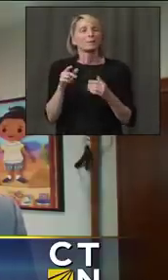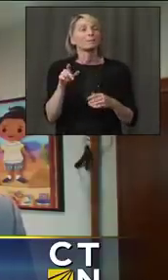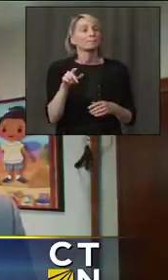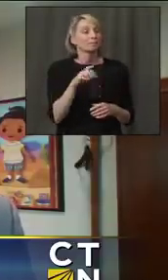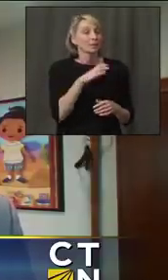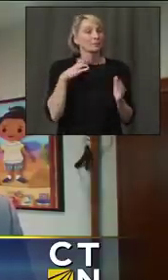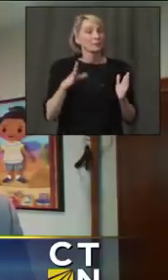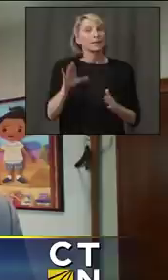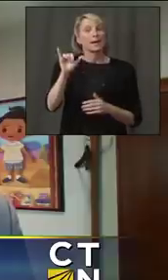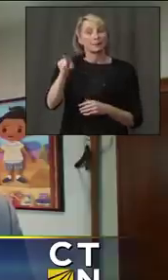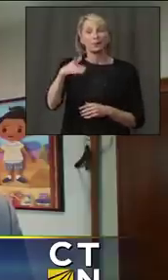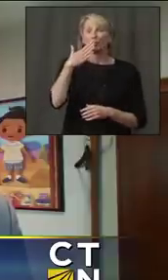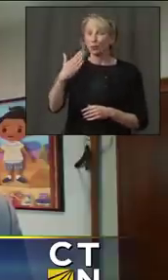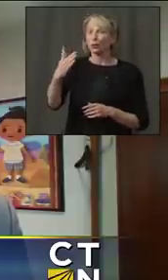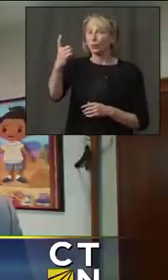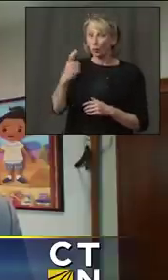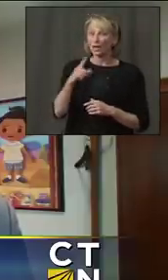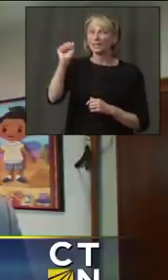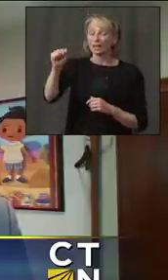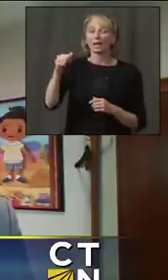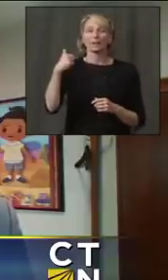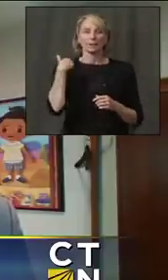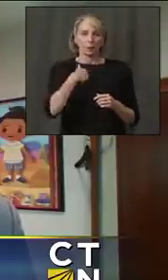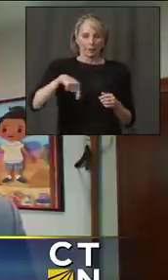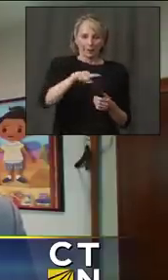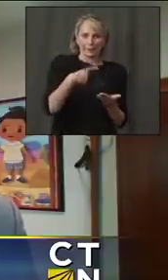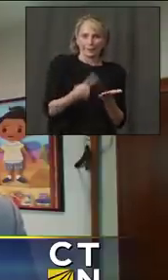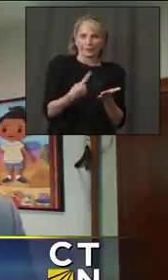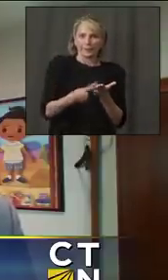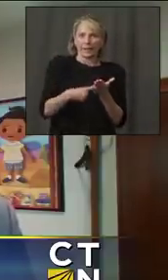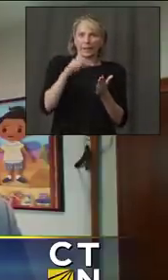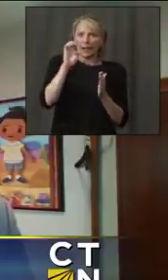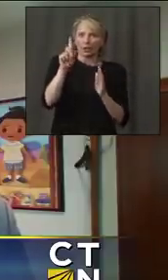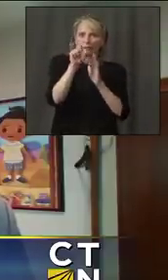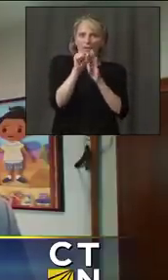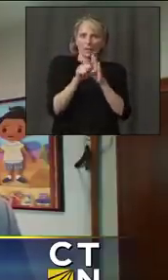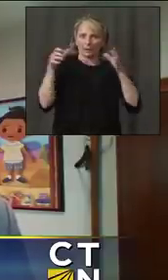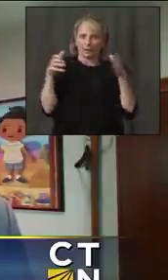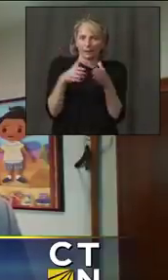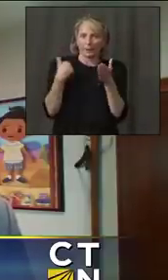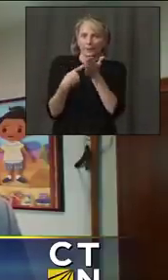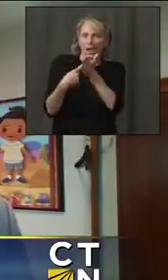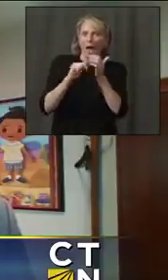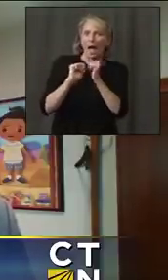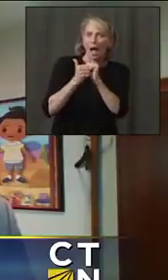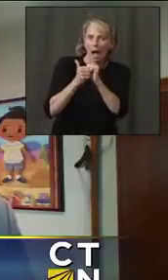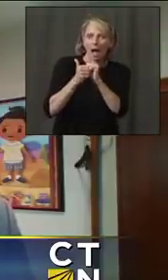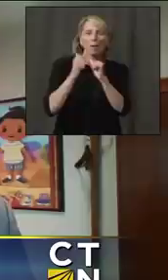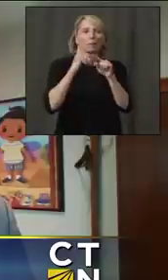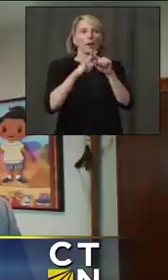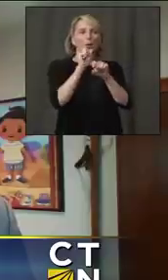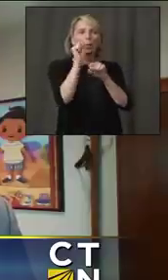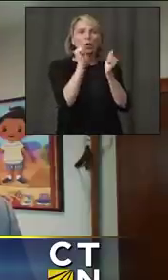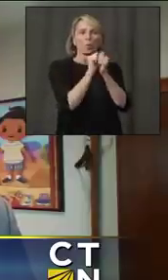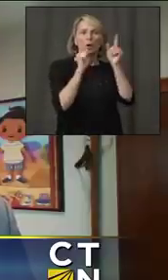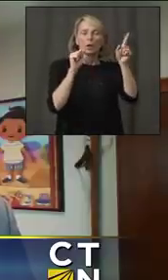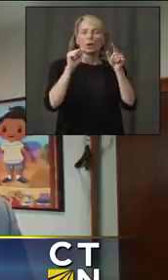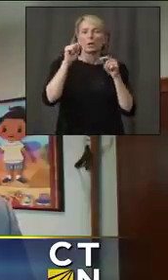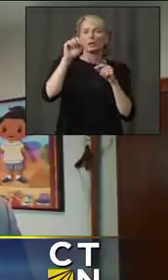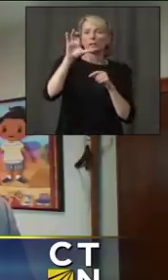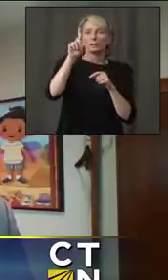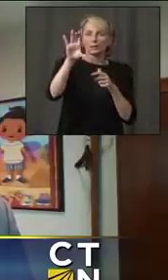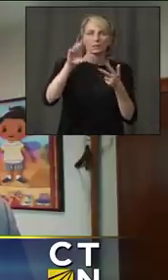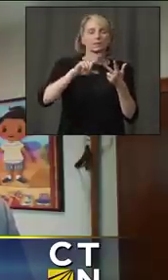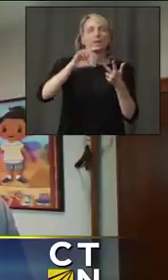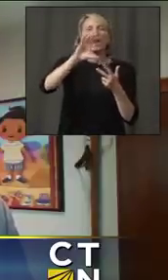agency and looking at CDC guidance on that, but also partnering with our OPM, which also